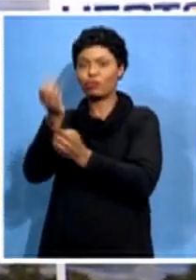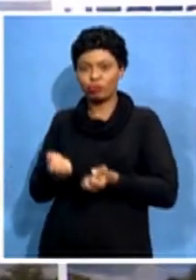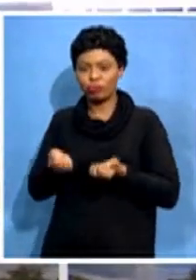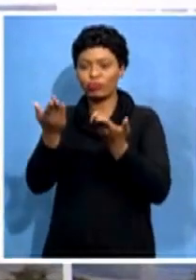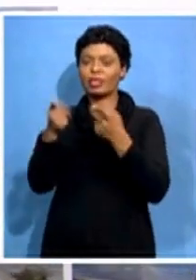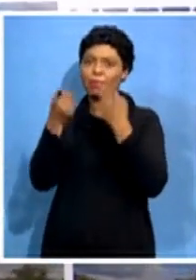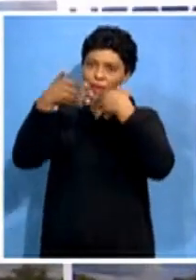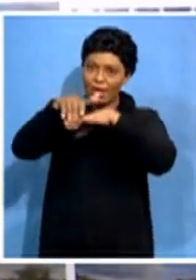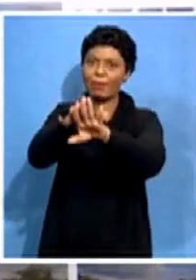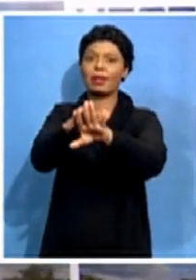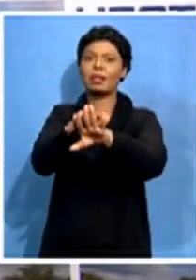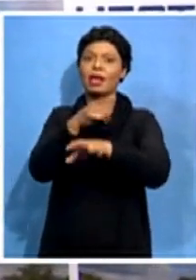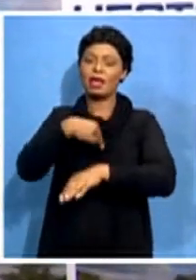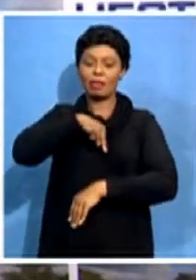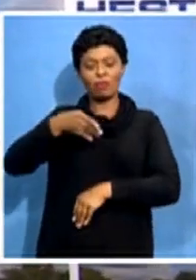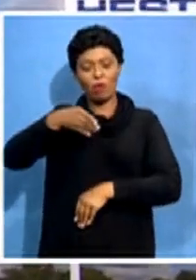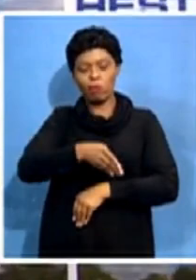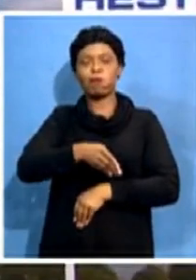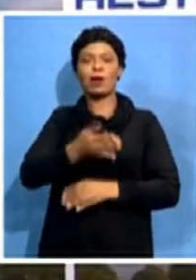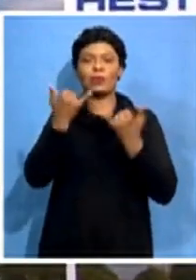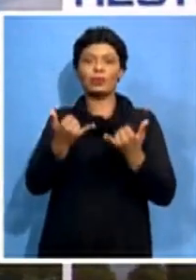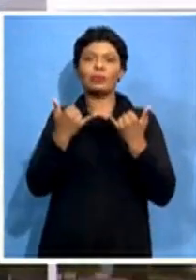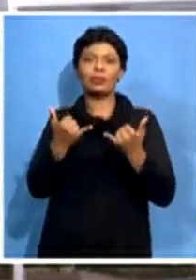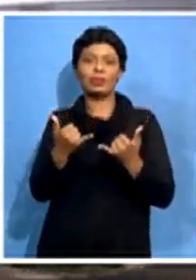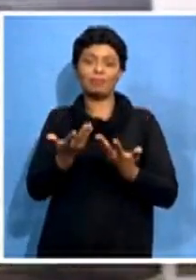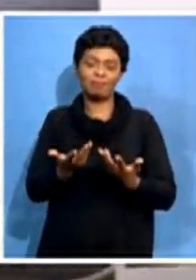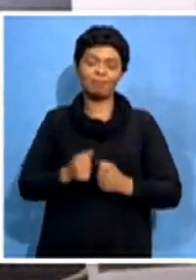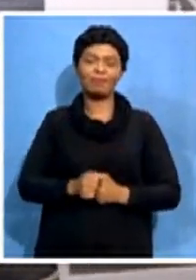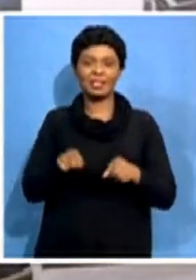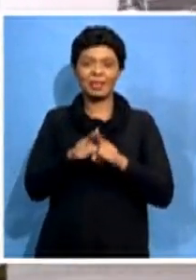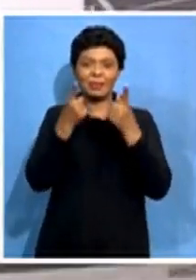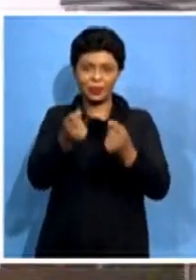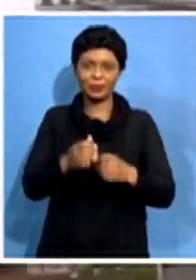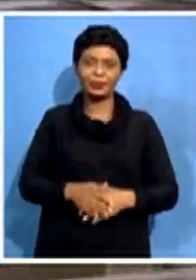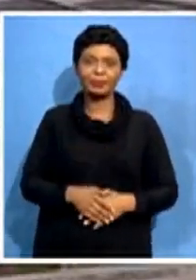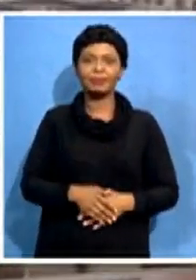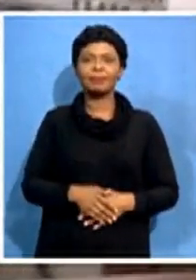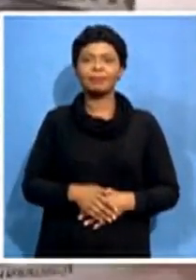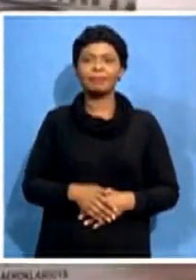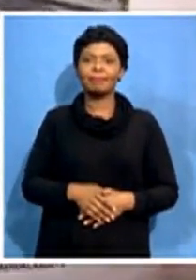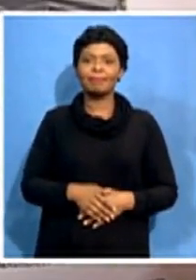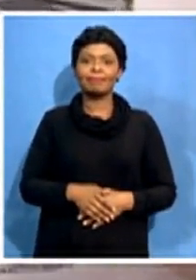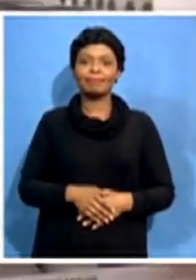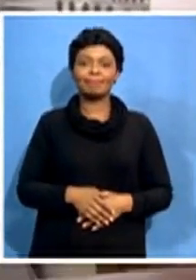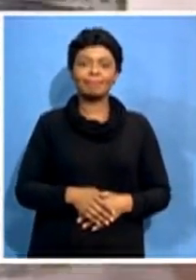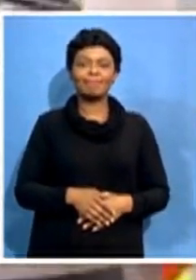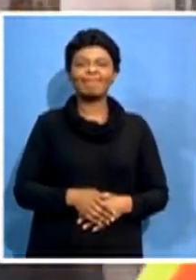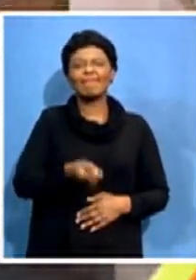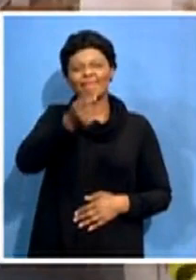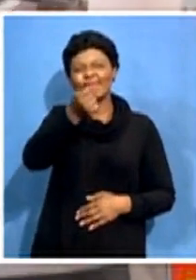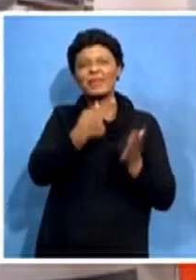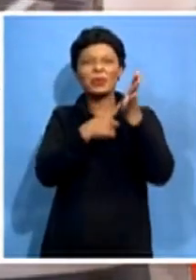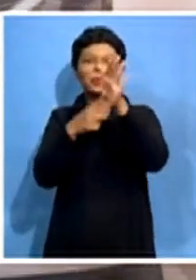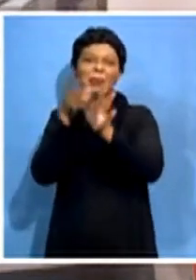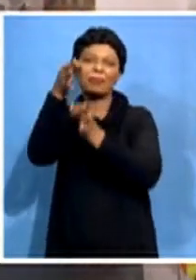all about, and that's what we're certainly doing. I'd like to just take you through a little bit of what you see at the moment. The design on